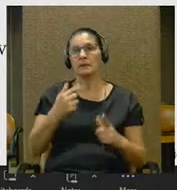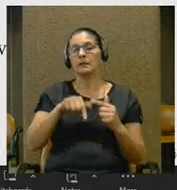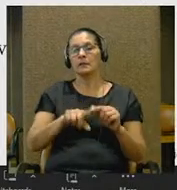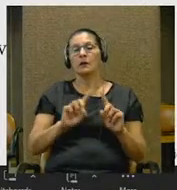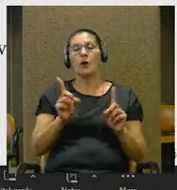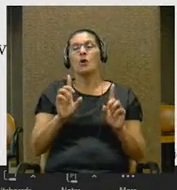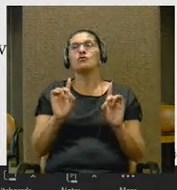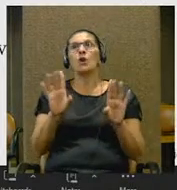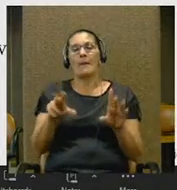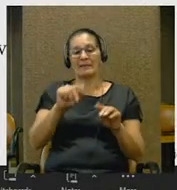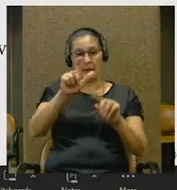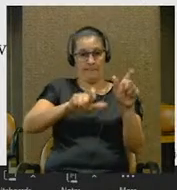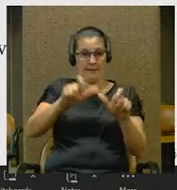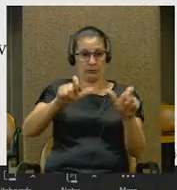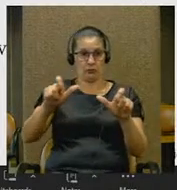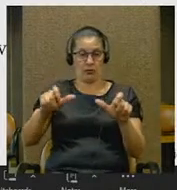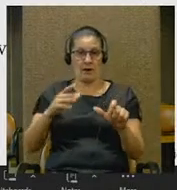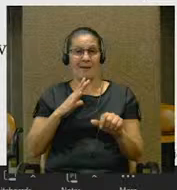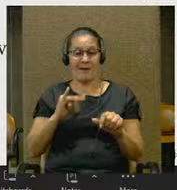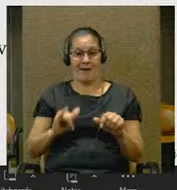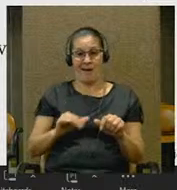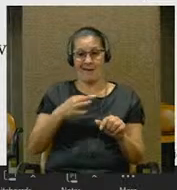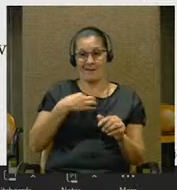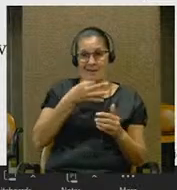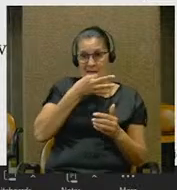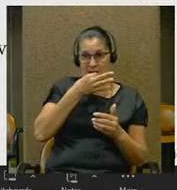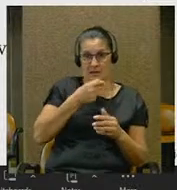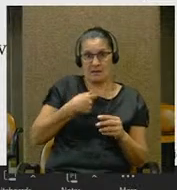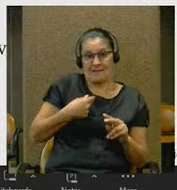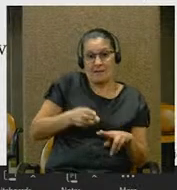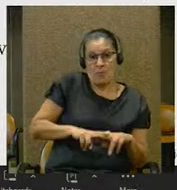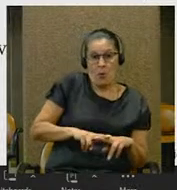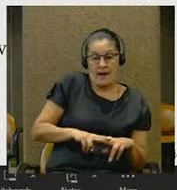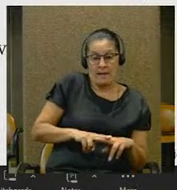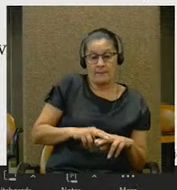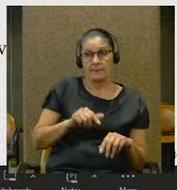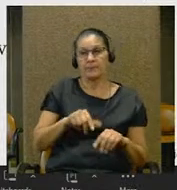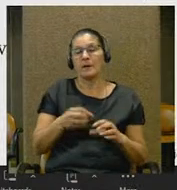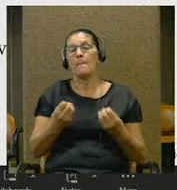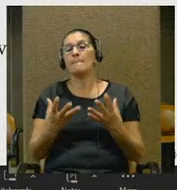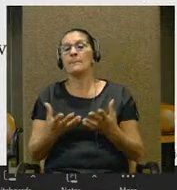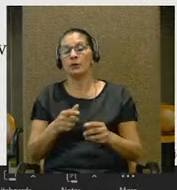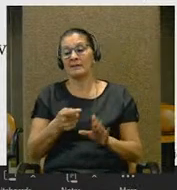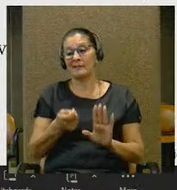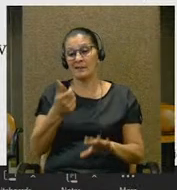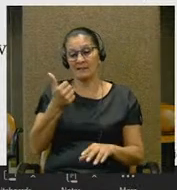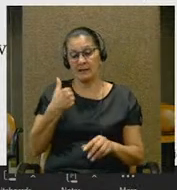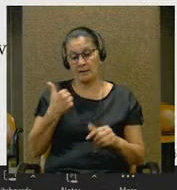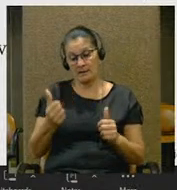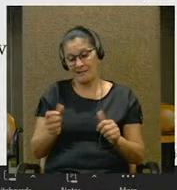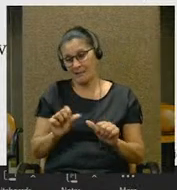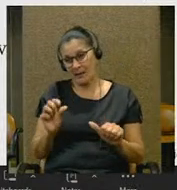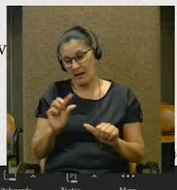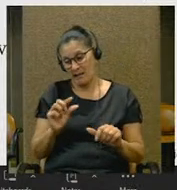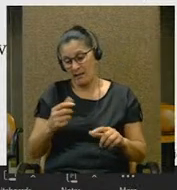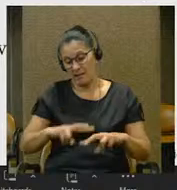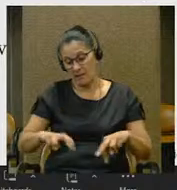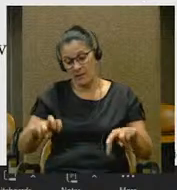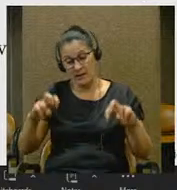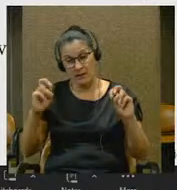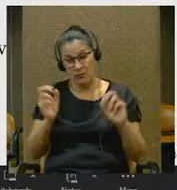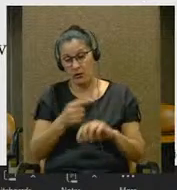are overdosing and passing away. We recently released some research a couple of weeks ago finding that more